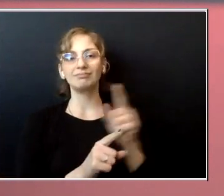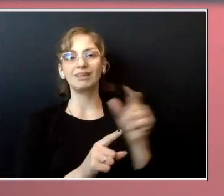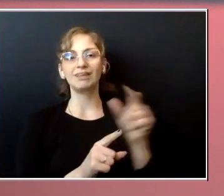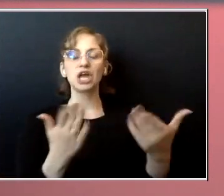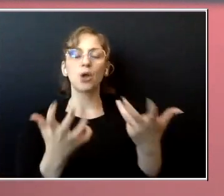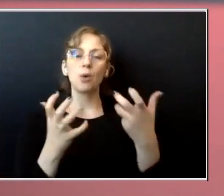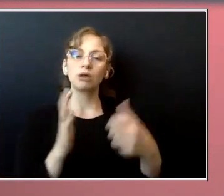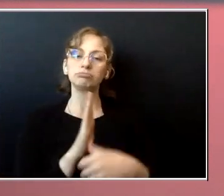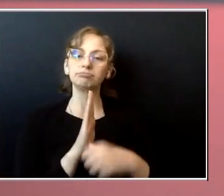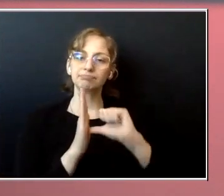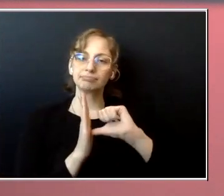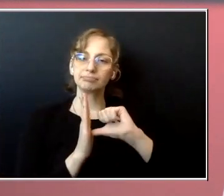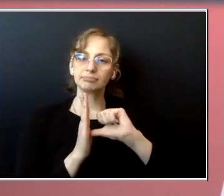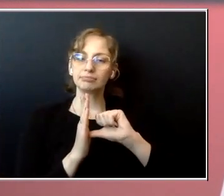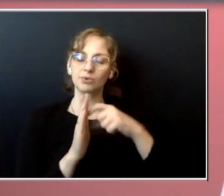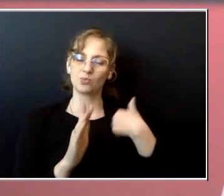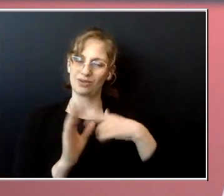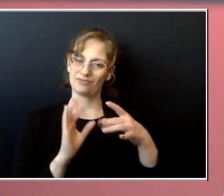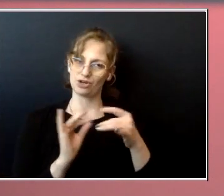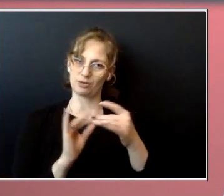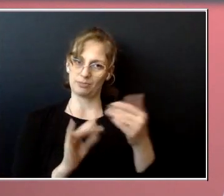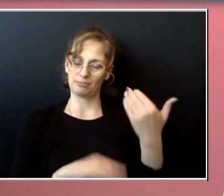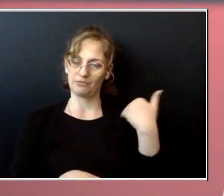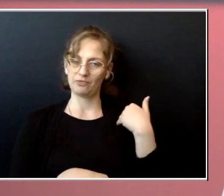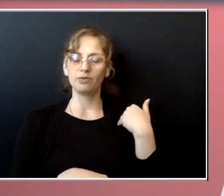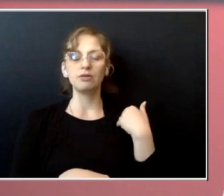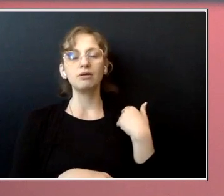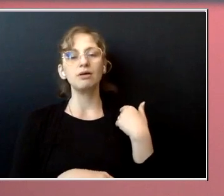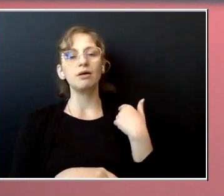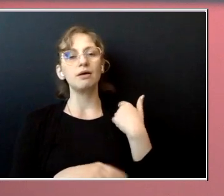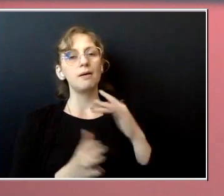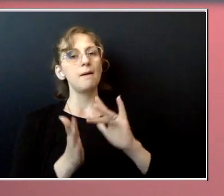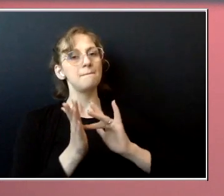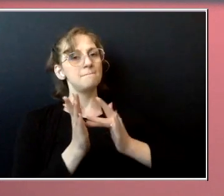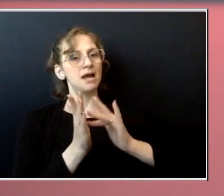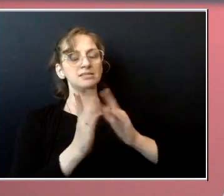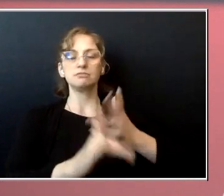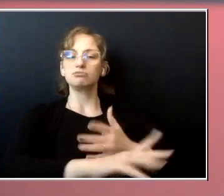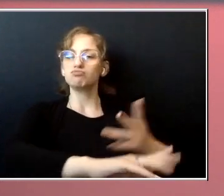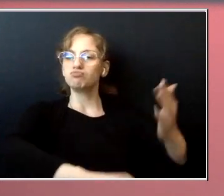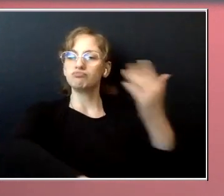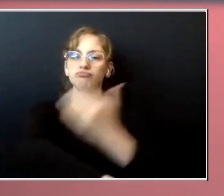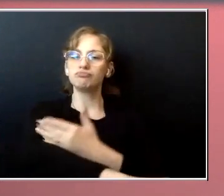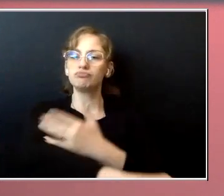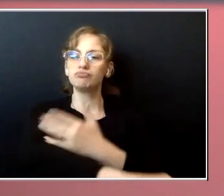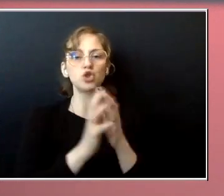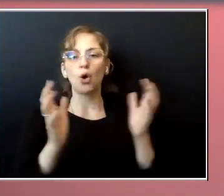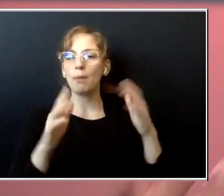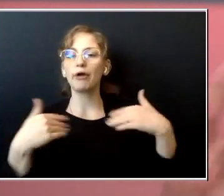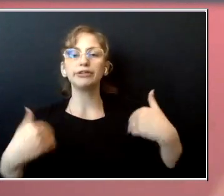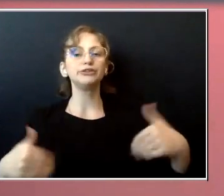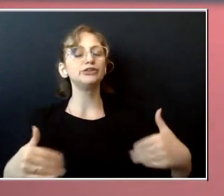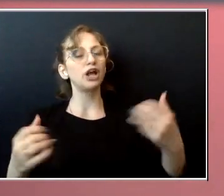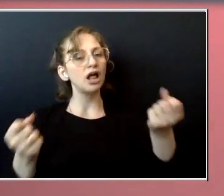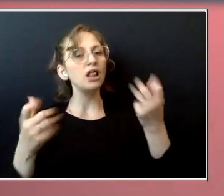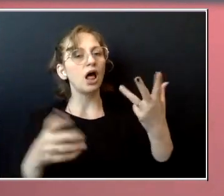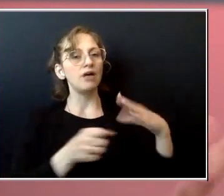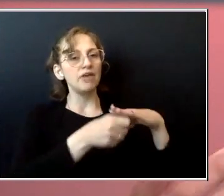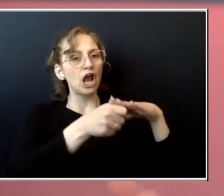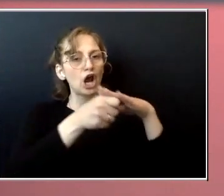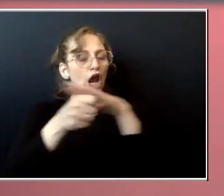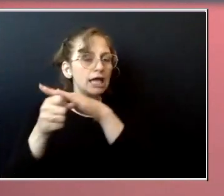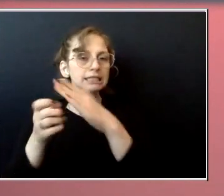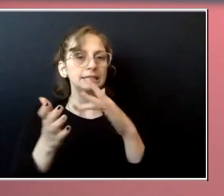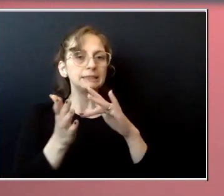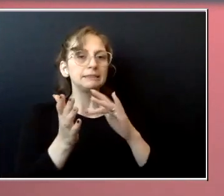we've talked about before, is the way medicine's advanced so much, and there's lots of different areas of medicine. So there's medical management with the blood